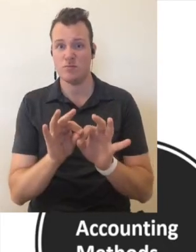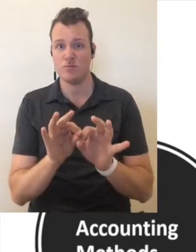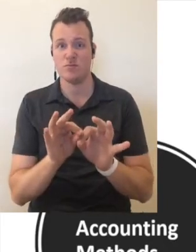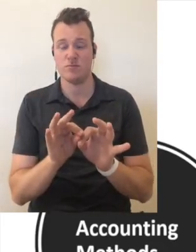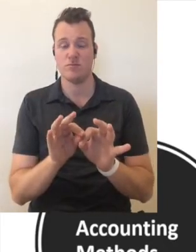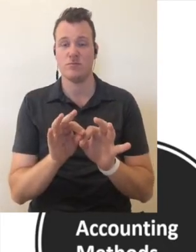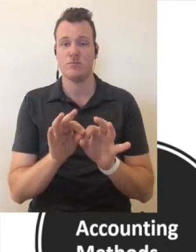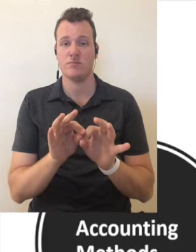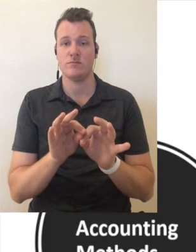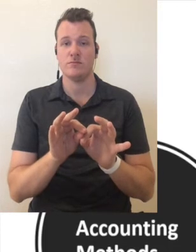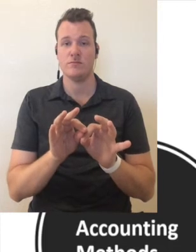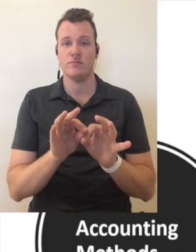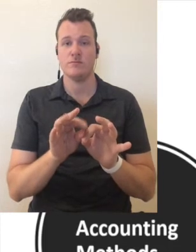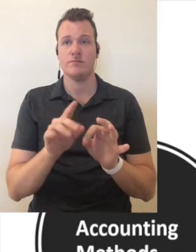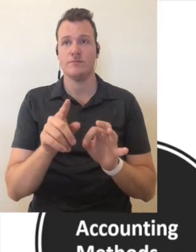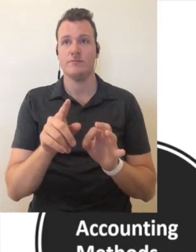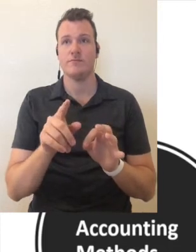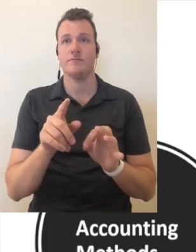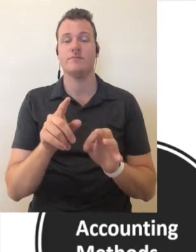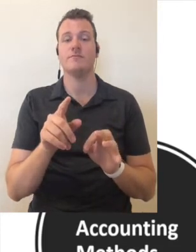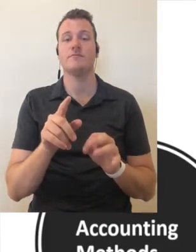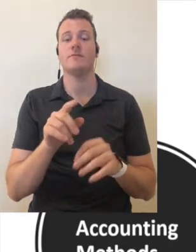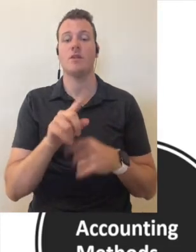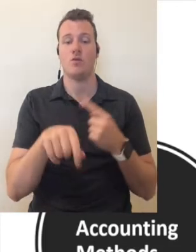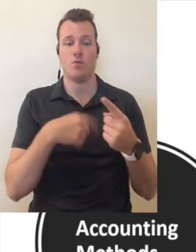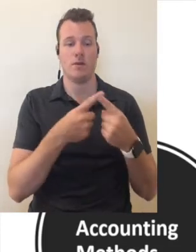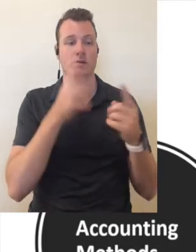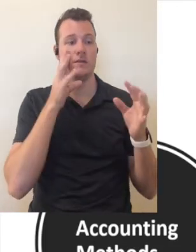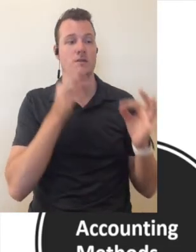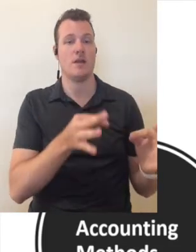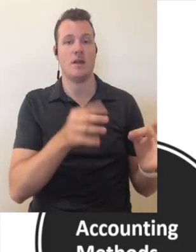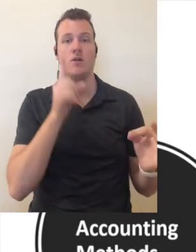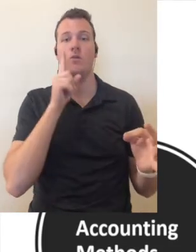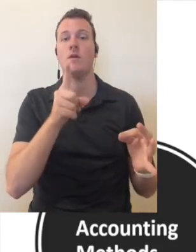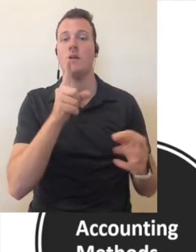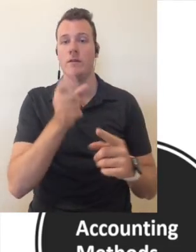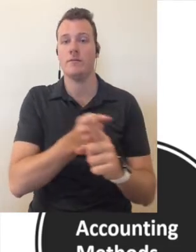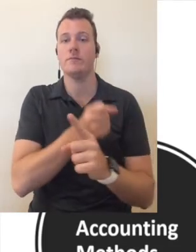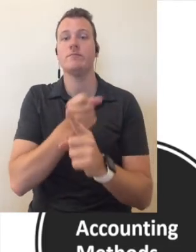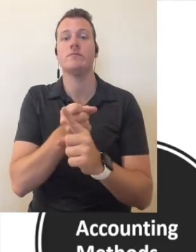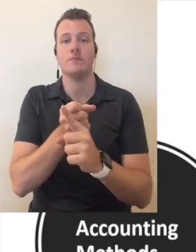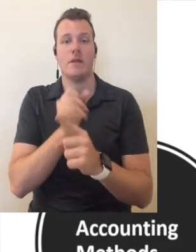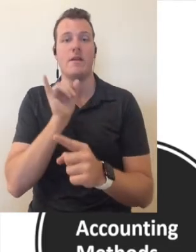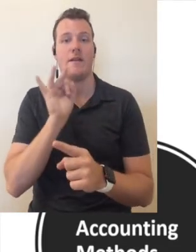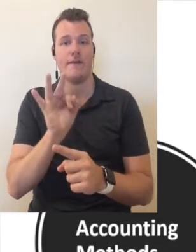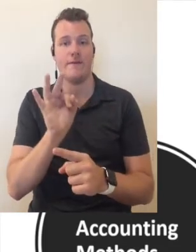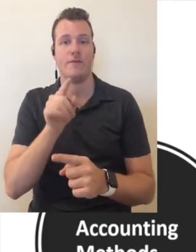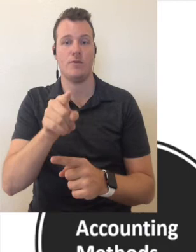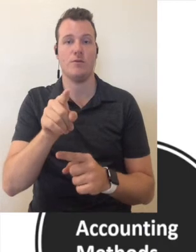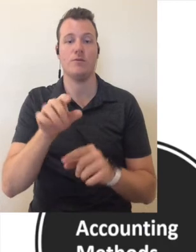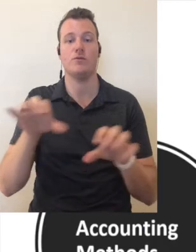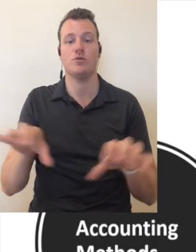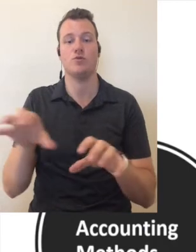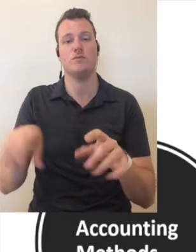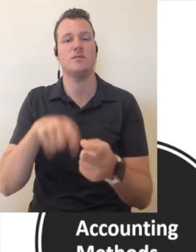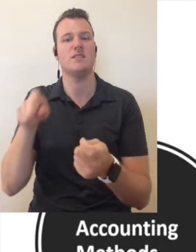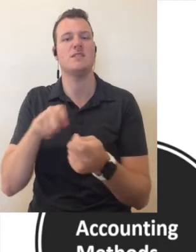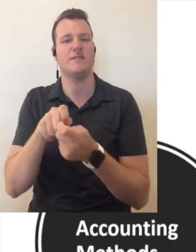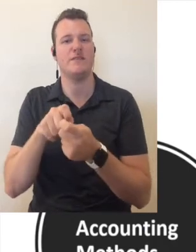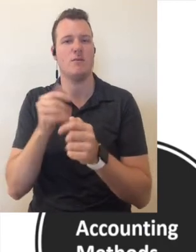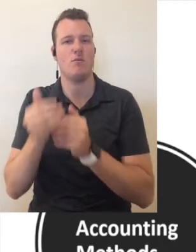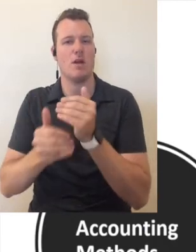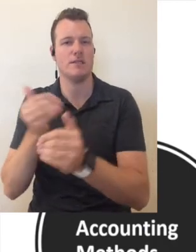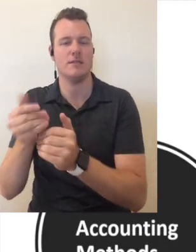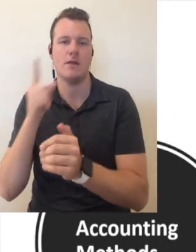critical because it will then lend to whether or not you do